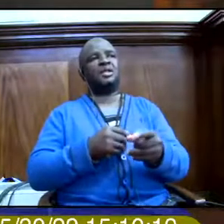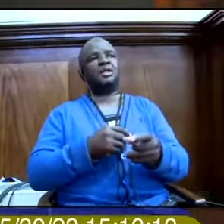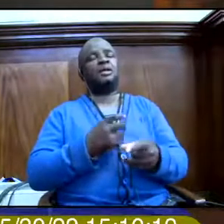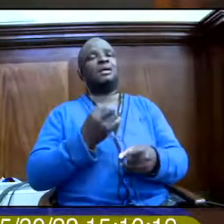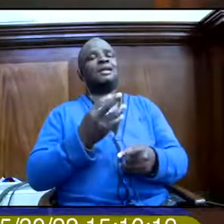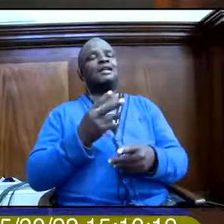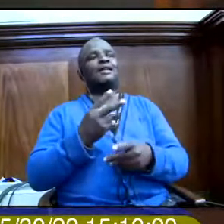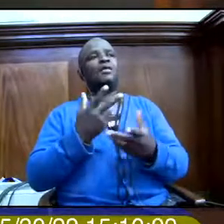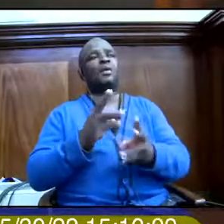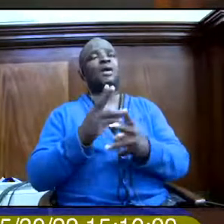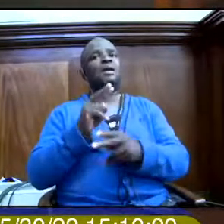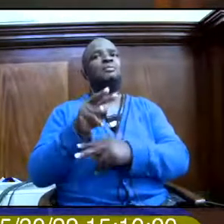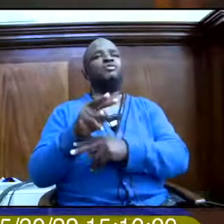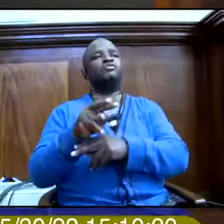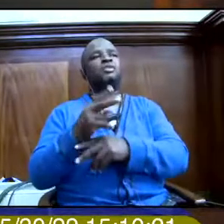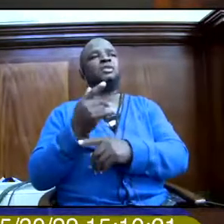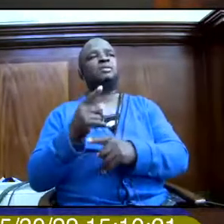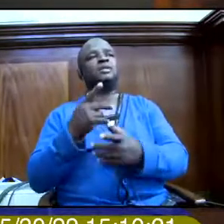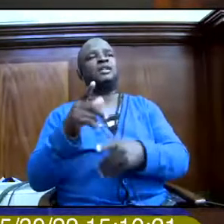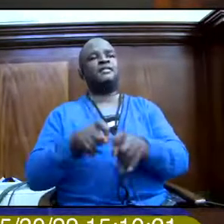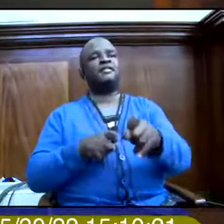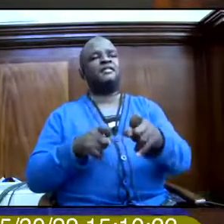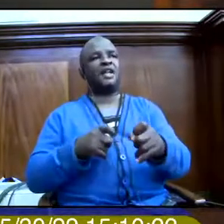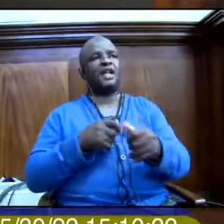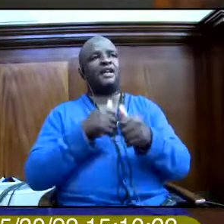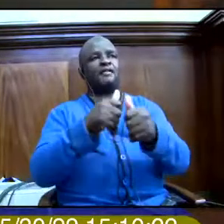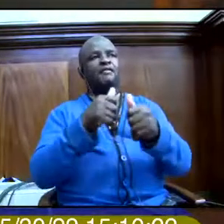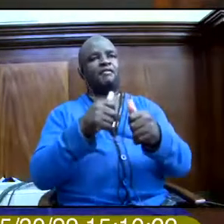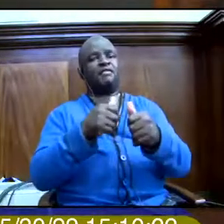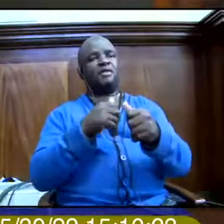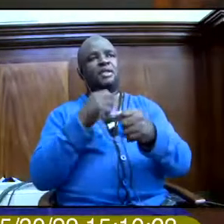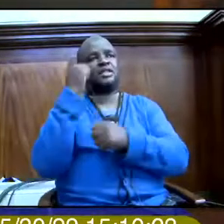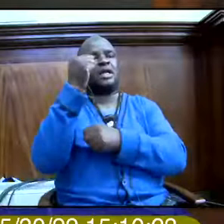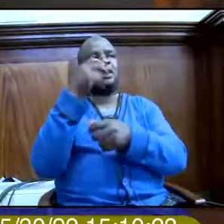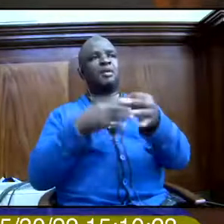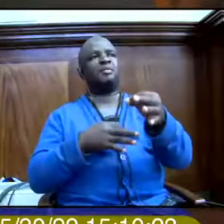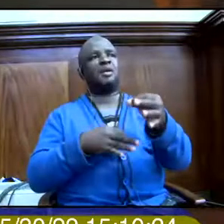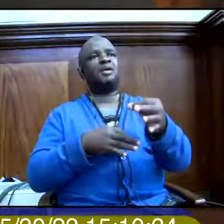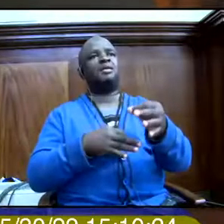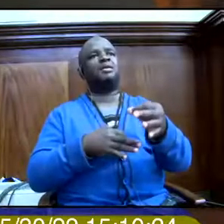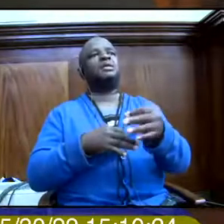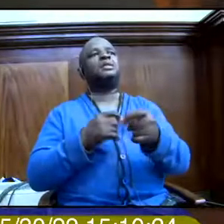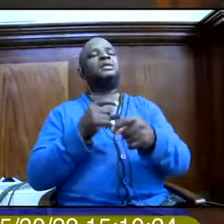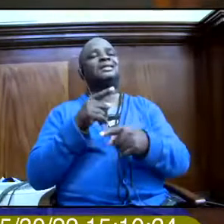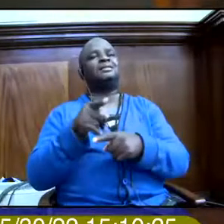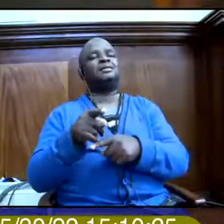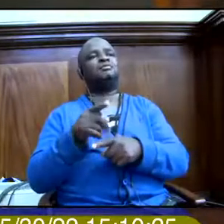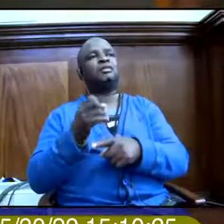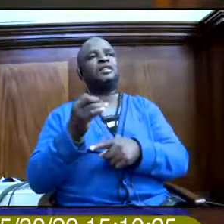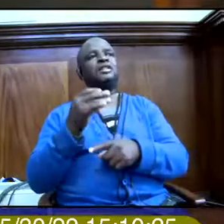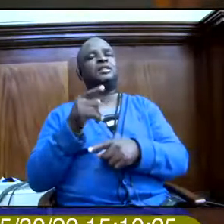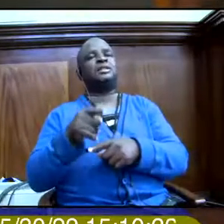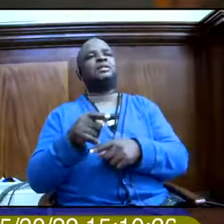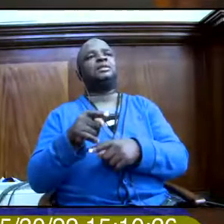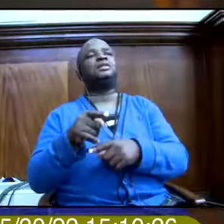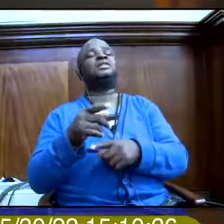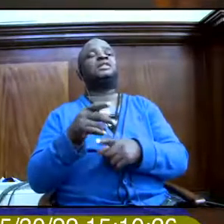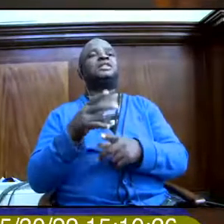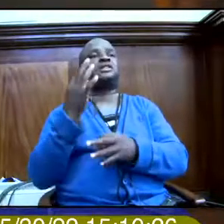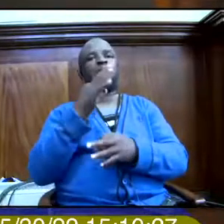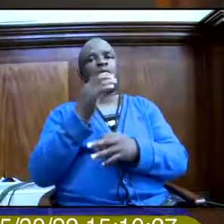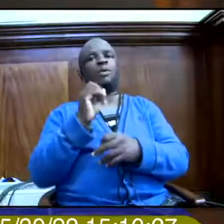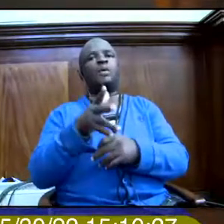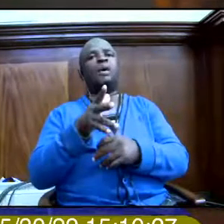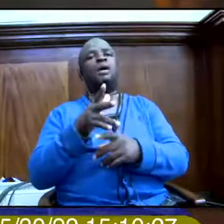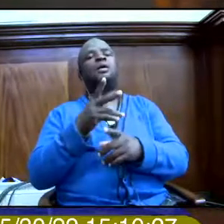opinion comply with a strike ballot guidelines he threatens the registration of the you know in one